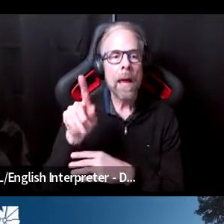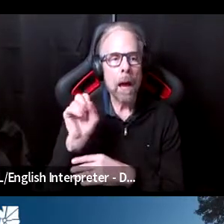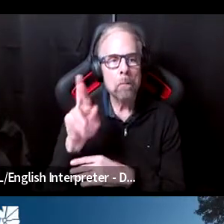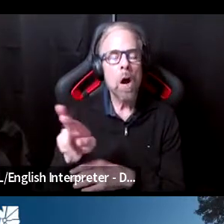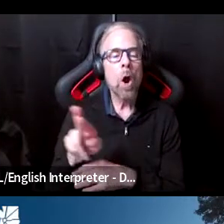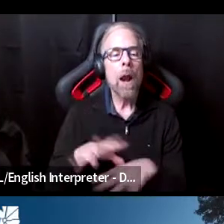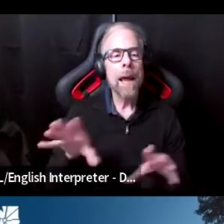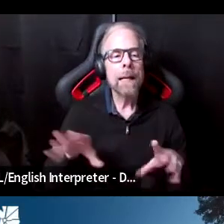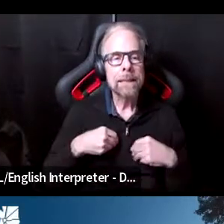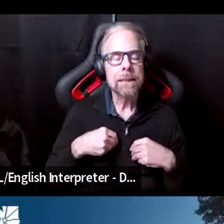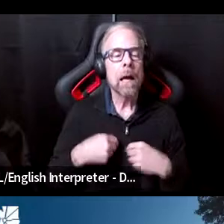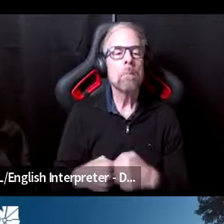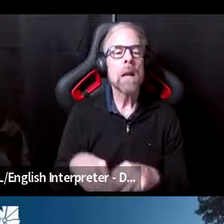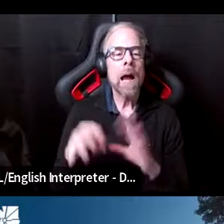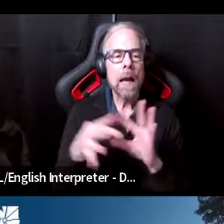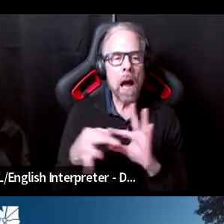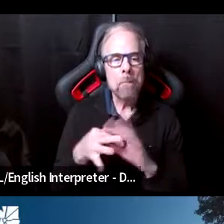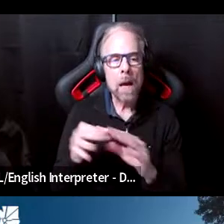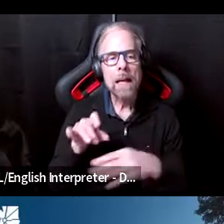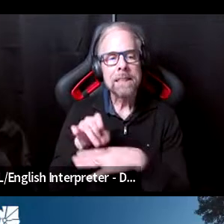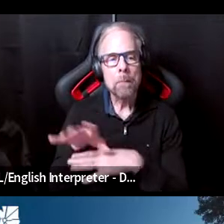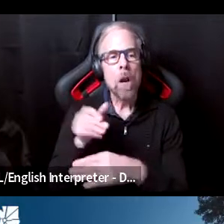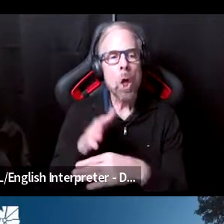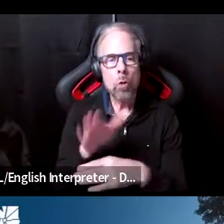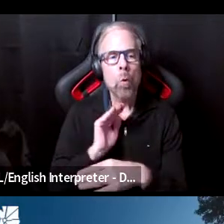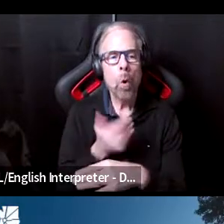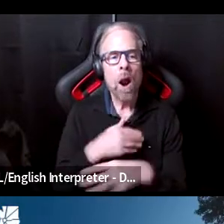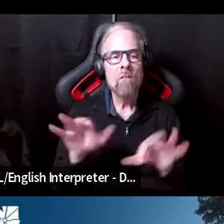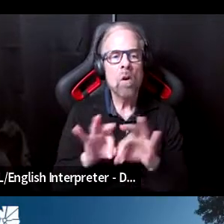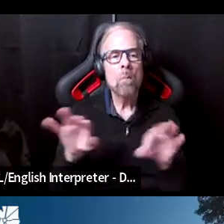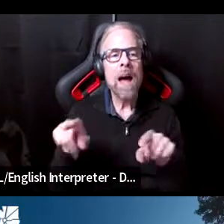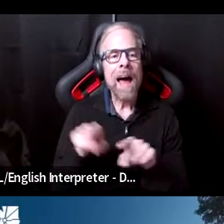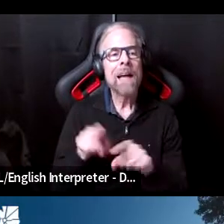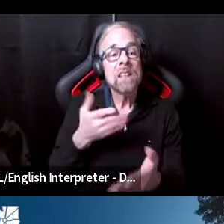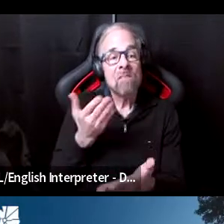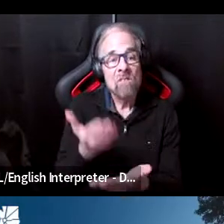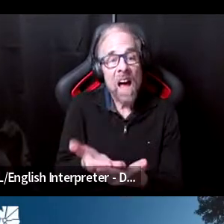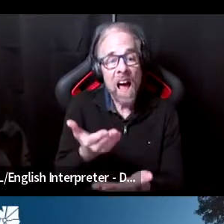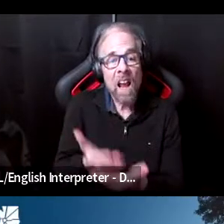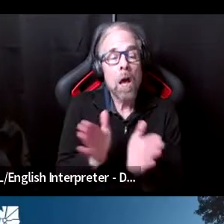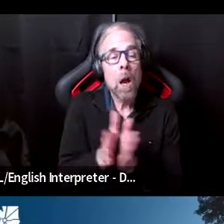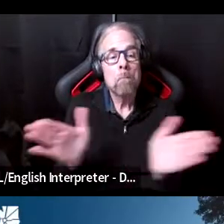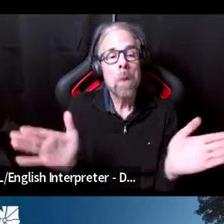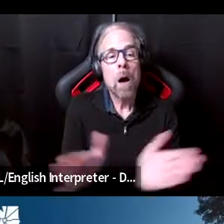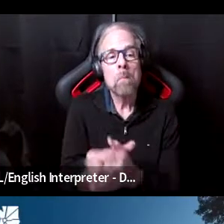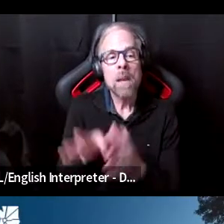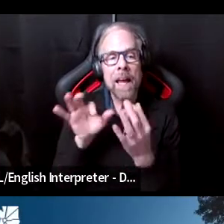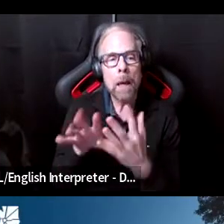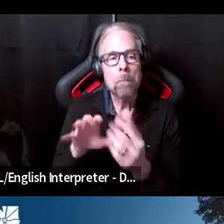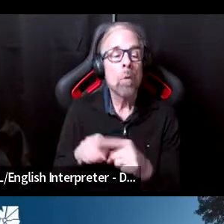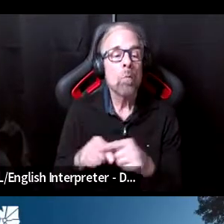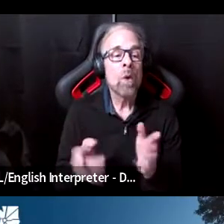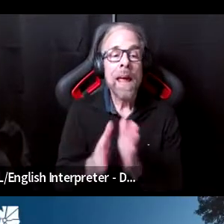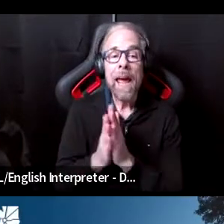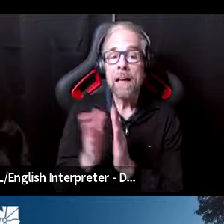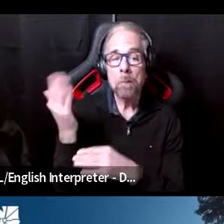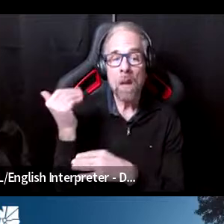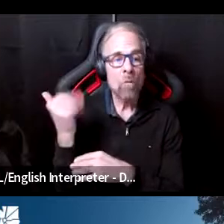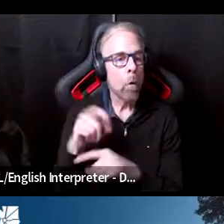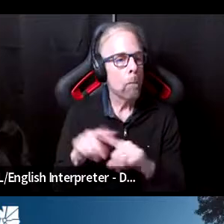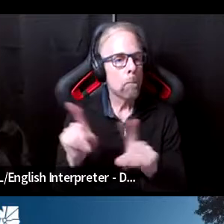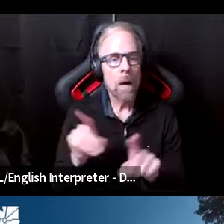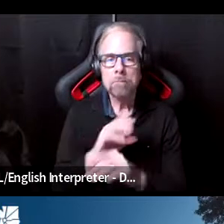comments submitted through our form as valid public input? We've asked previously, but have received no